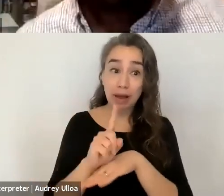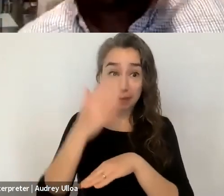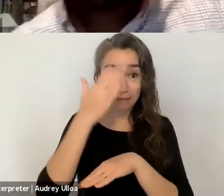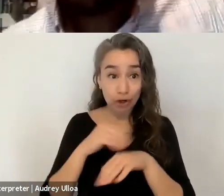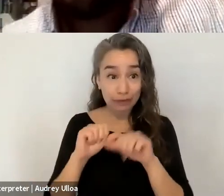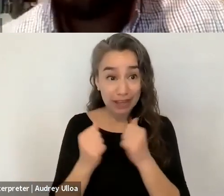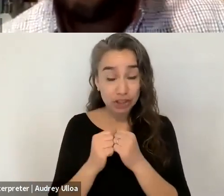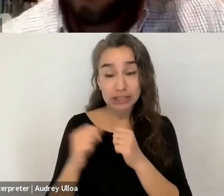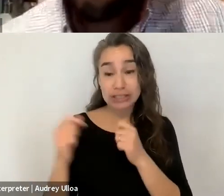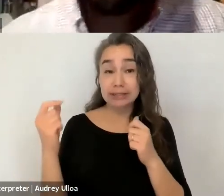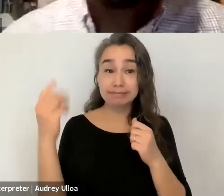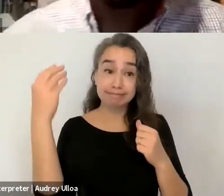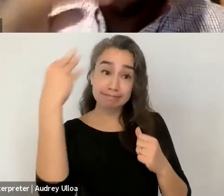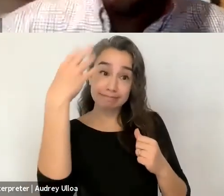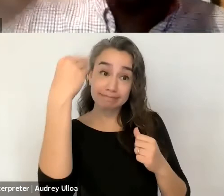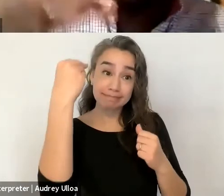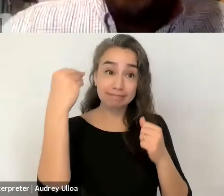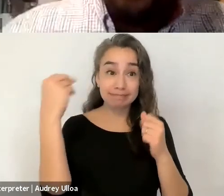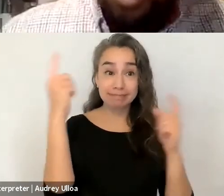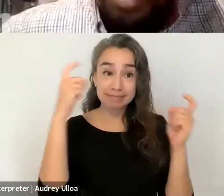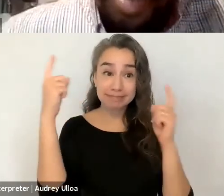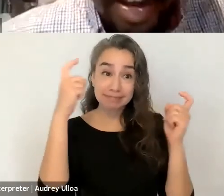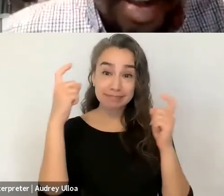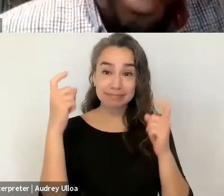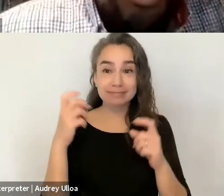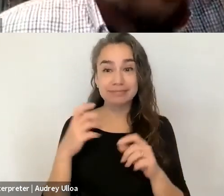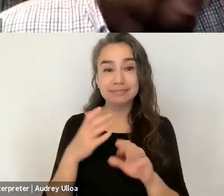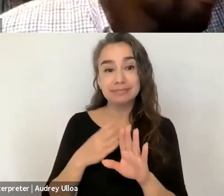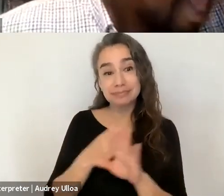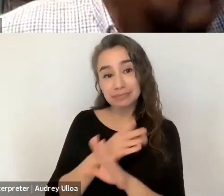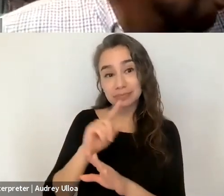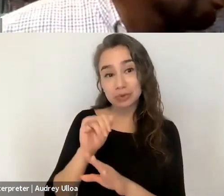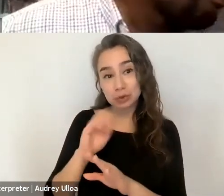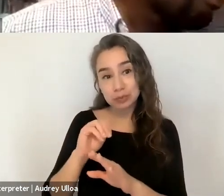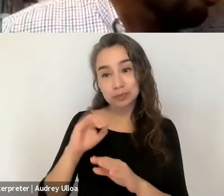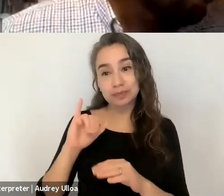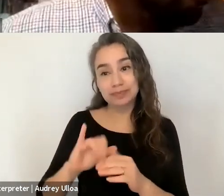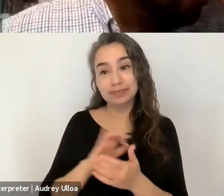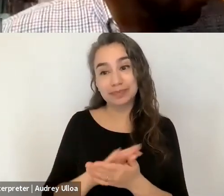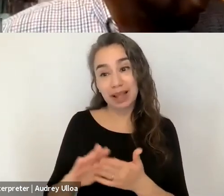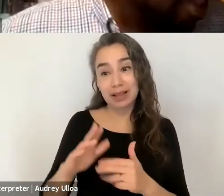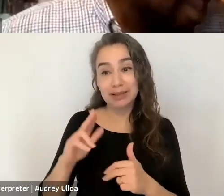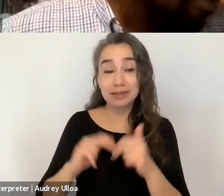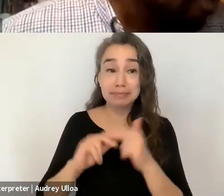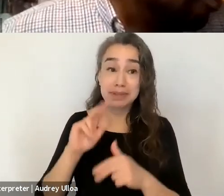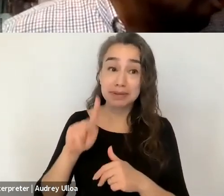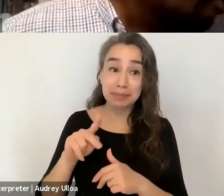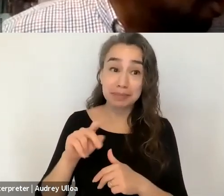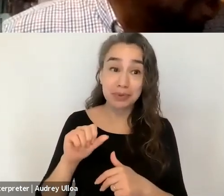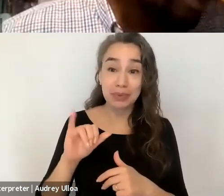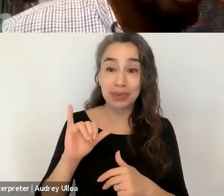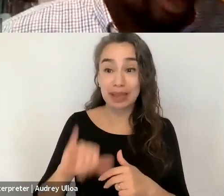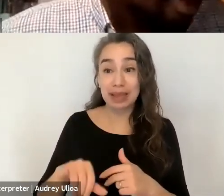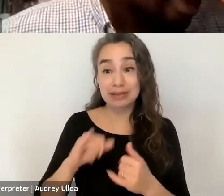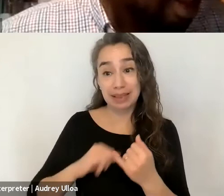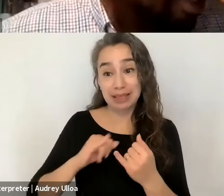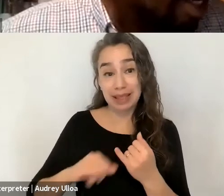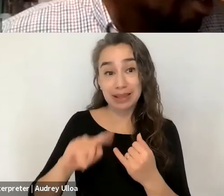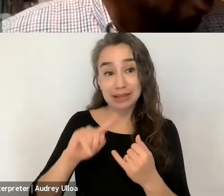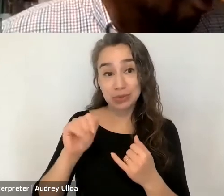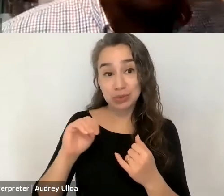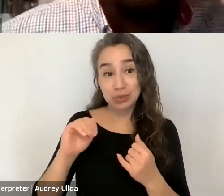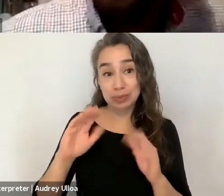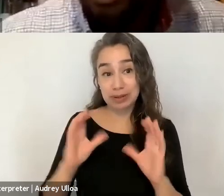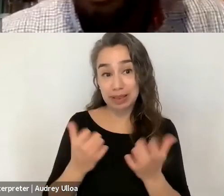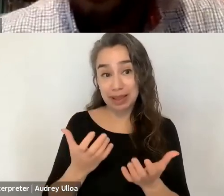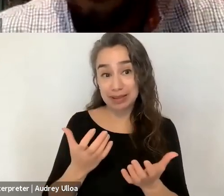Like prior to the Zoom, they had it was a nice little build up. So that's actually the last Zoom class that I